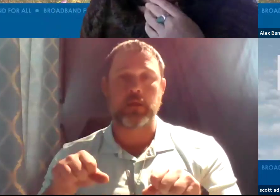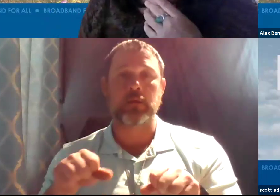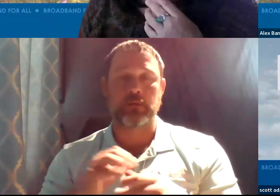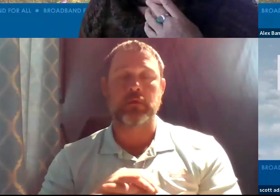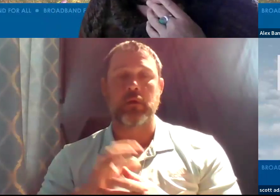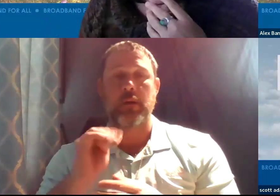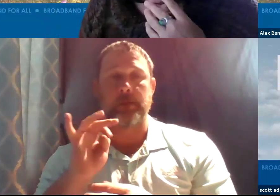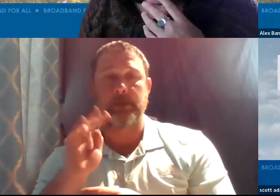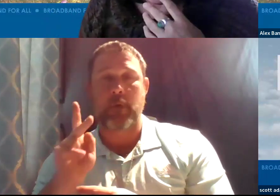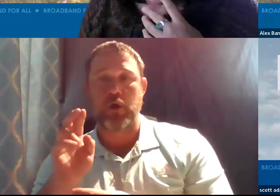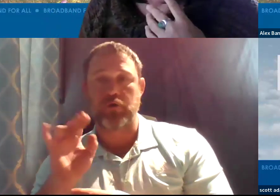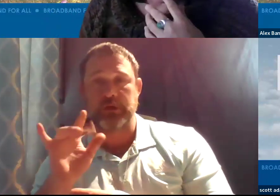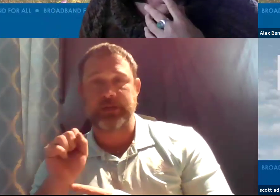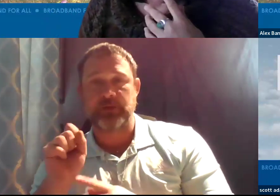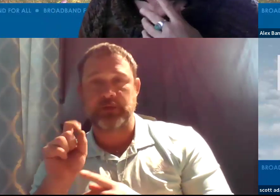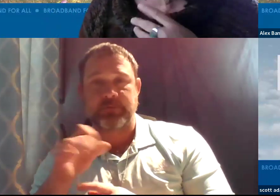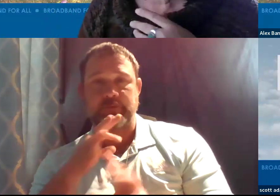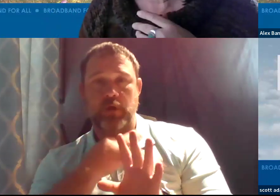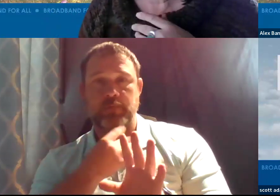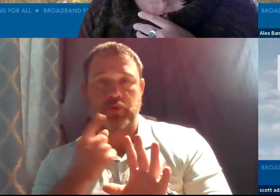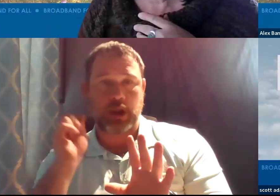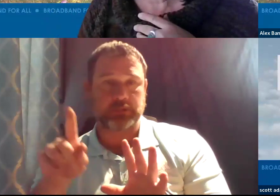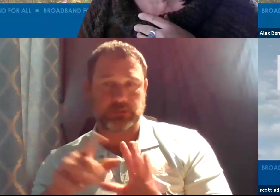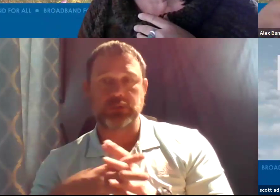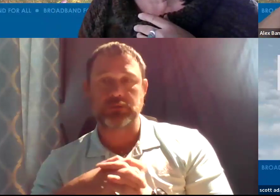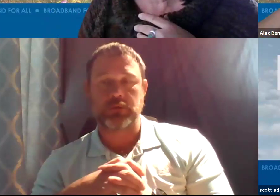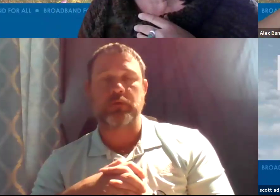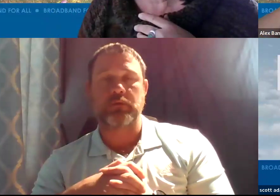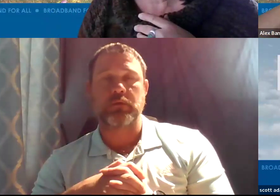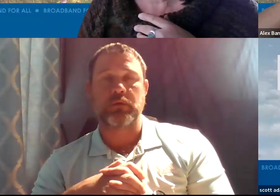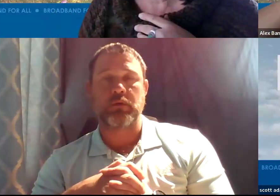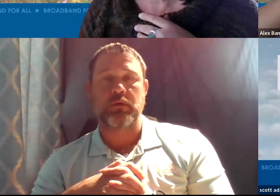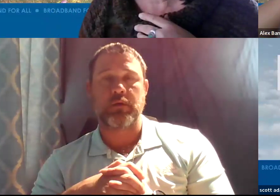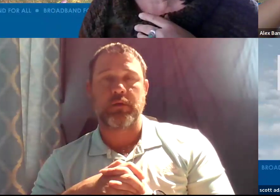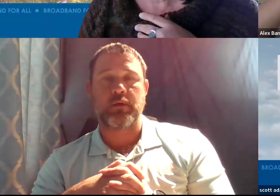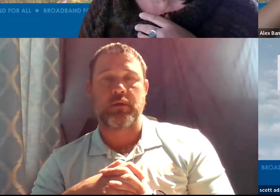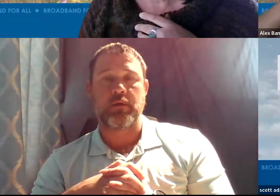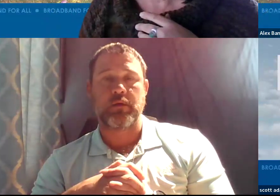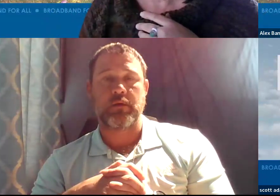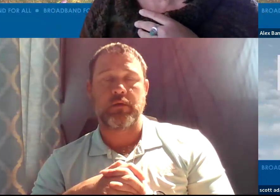Mark Rivas, if you'd like to unmute yourself and ask your question, that'd be great.